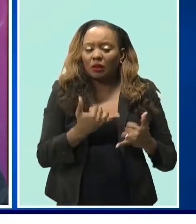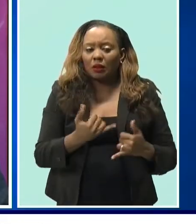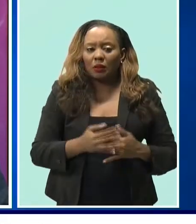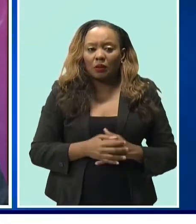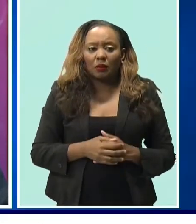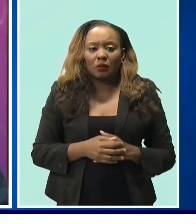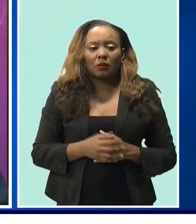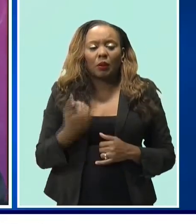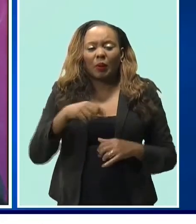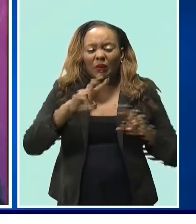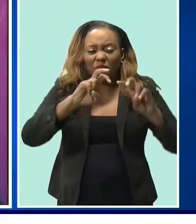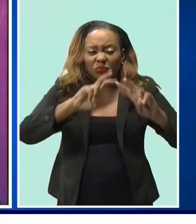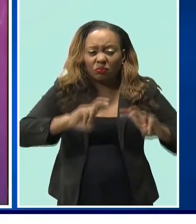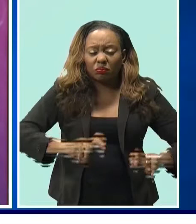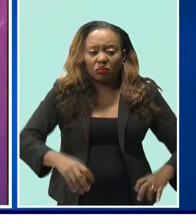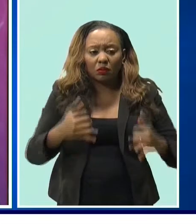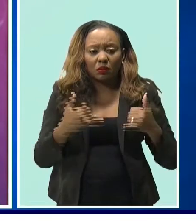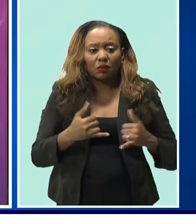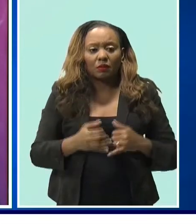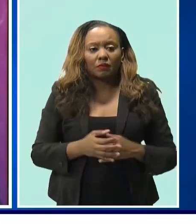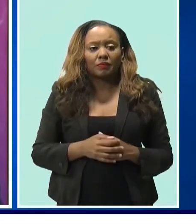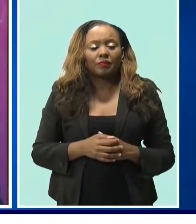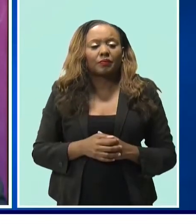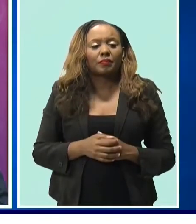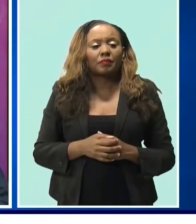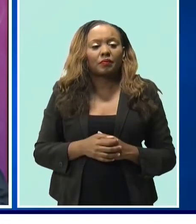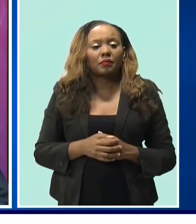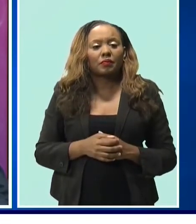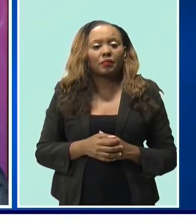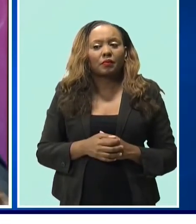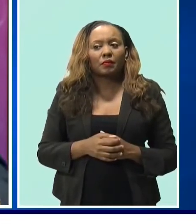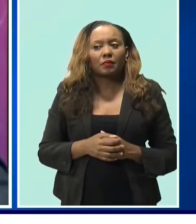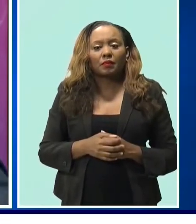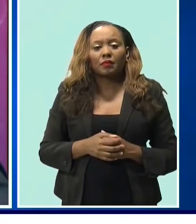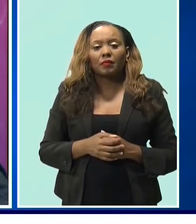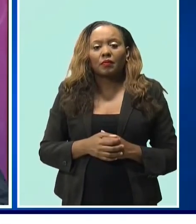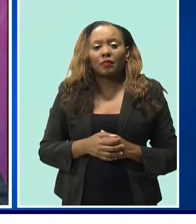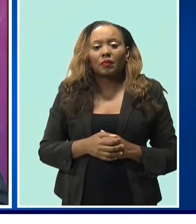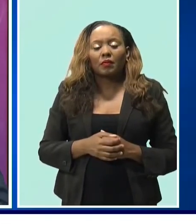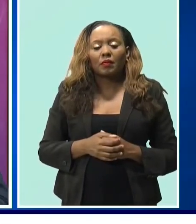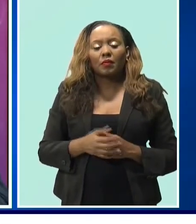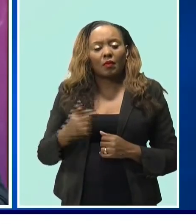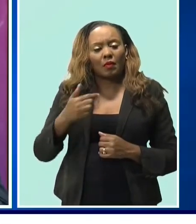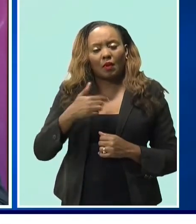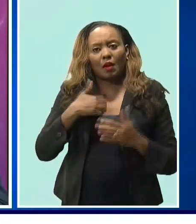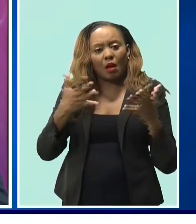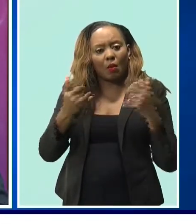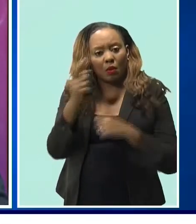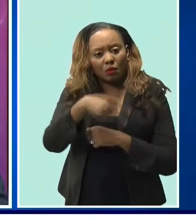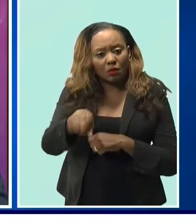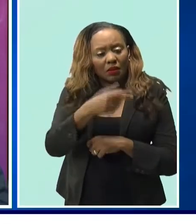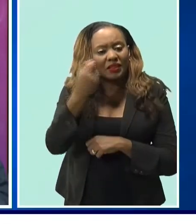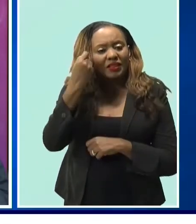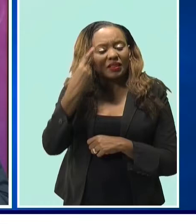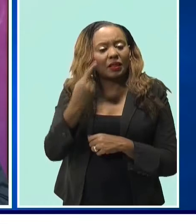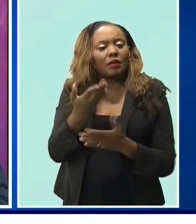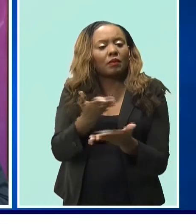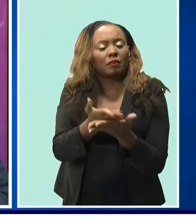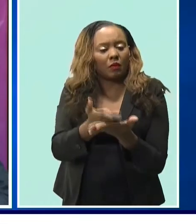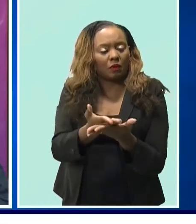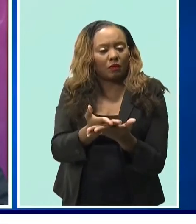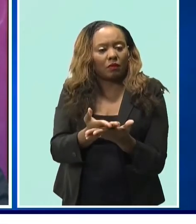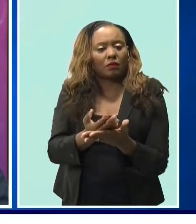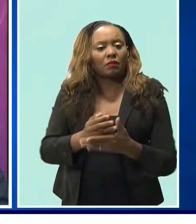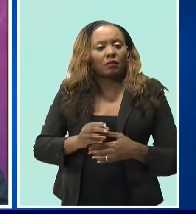venture. I think it's important at the end of this to say that for the average Barbadian to understand a few facts. Given